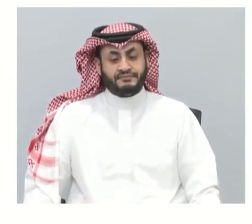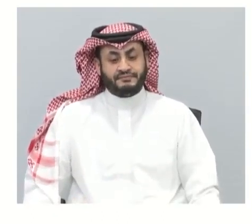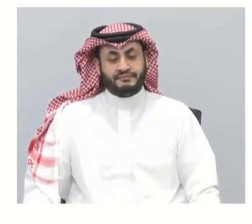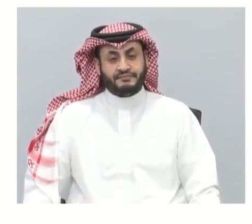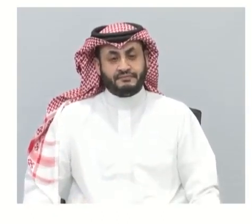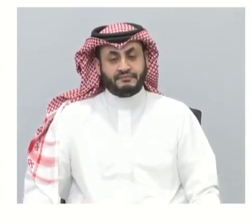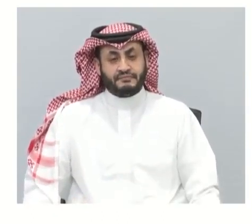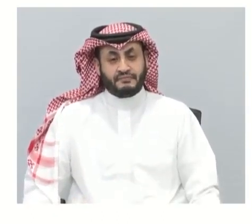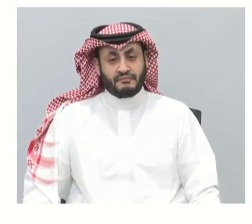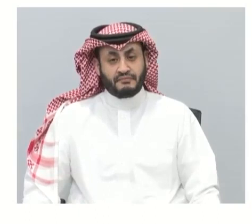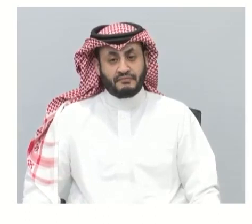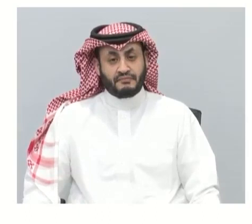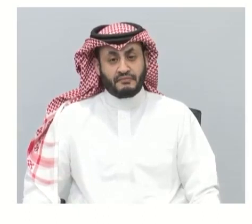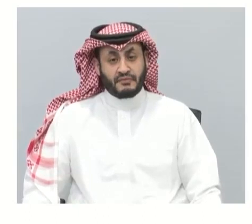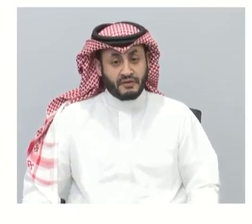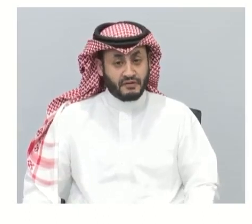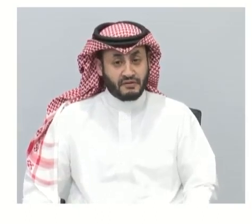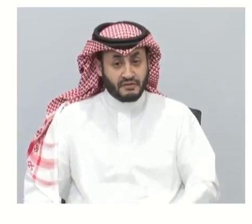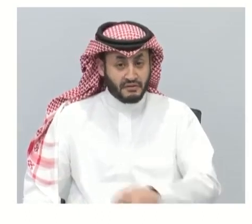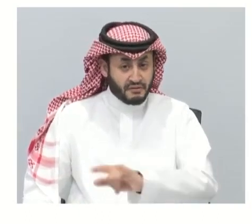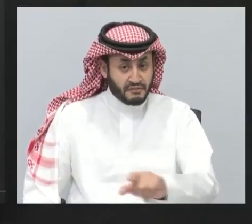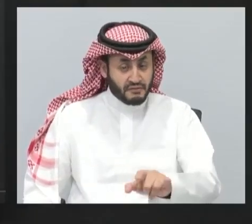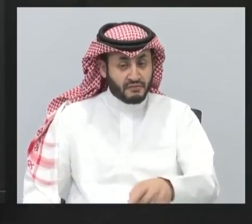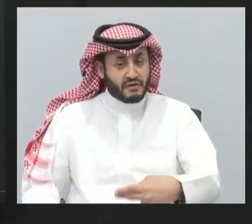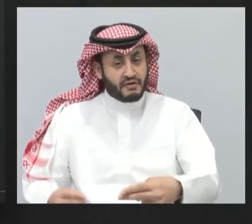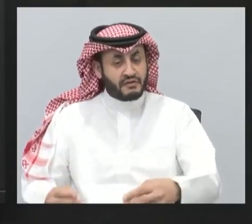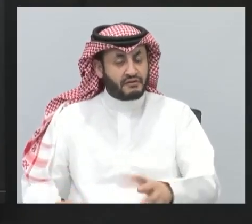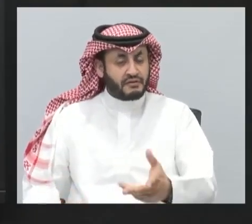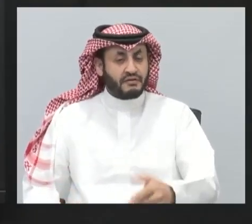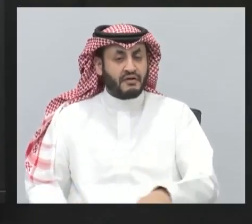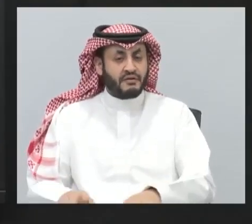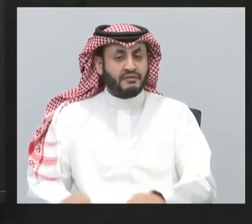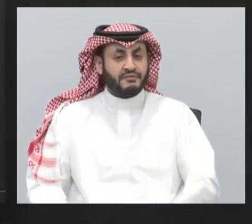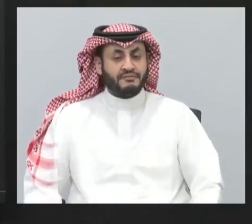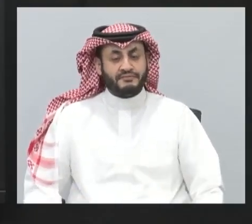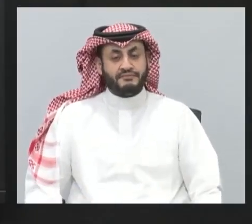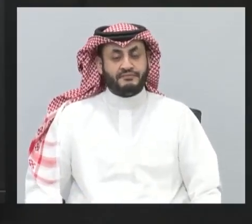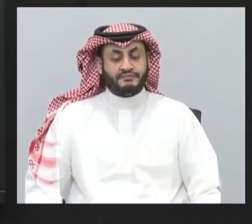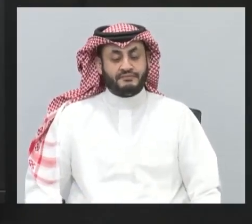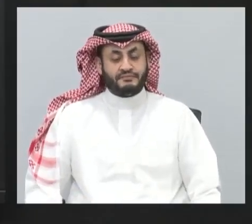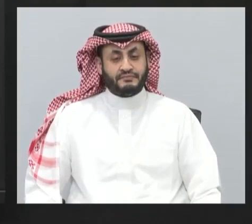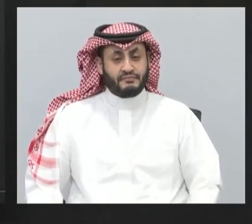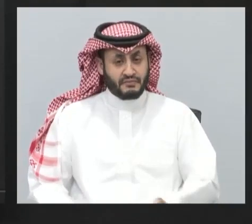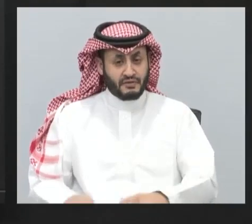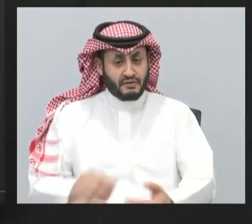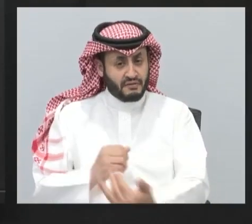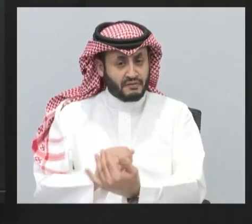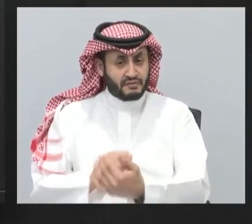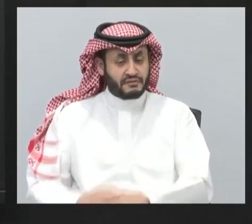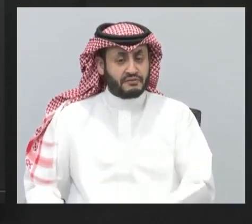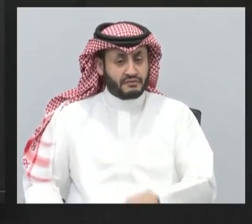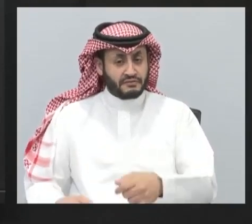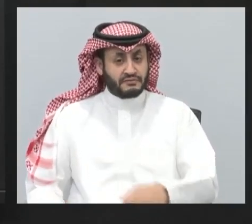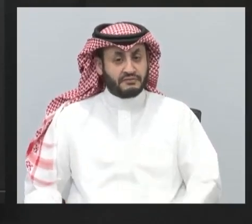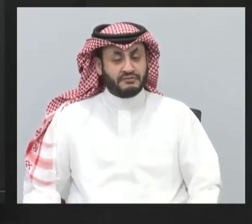So what do you think the writer, is she with or against learning and using the computers and internet for